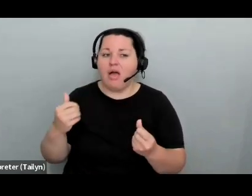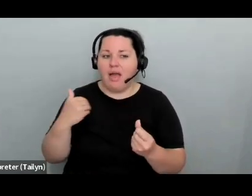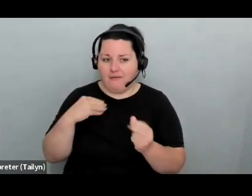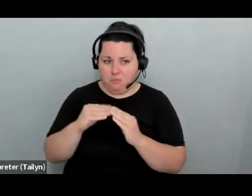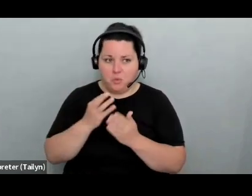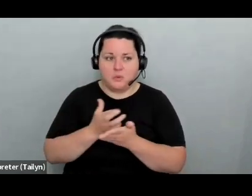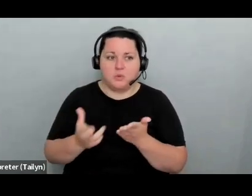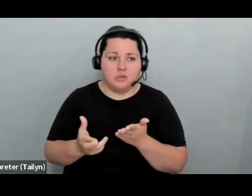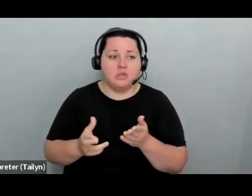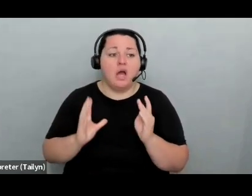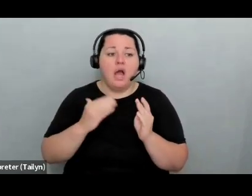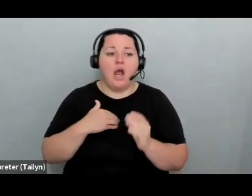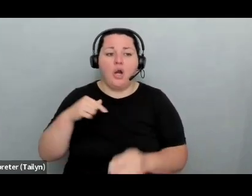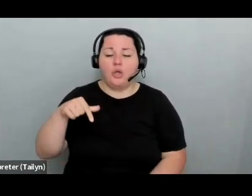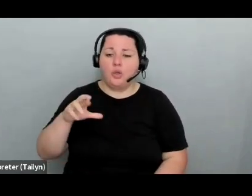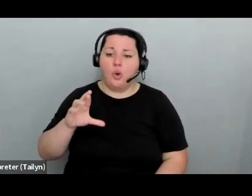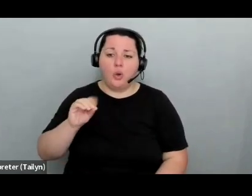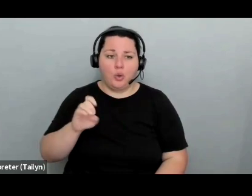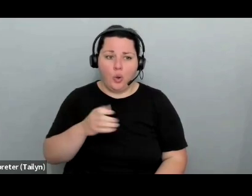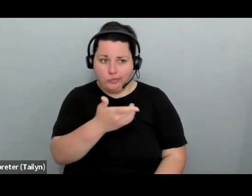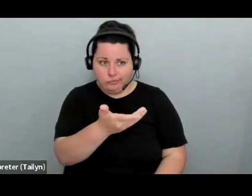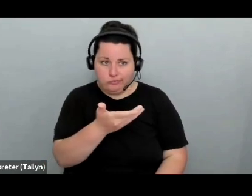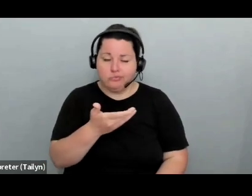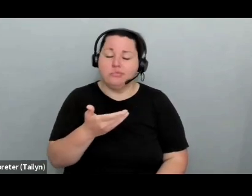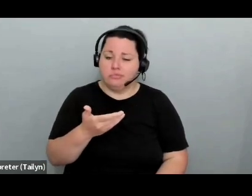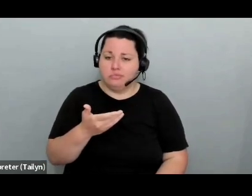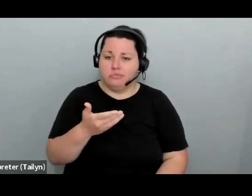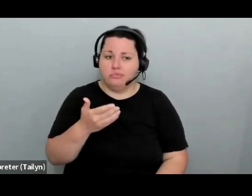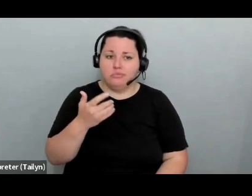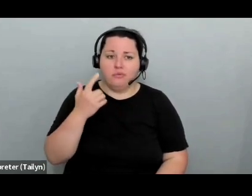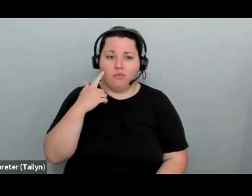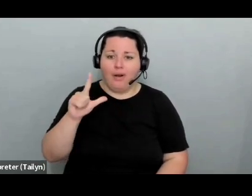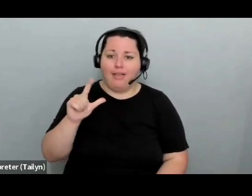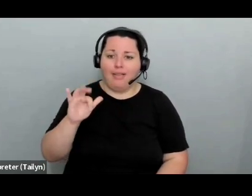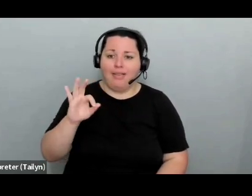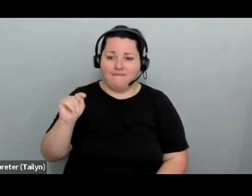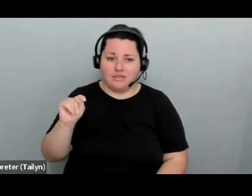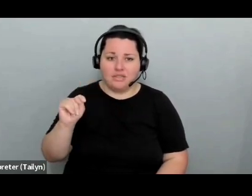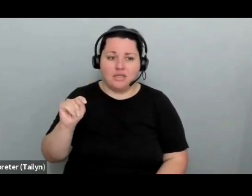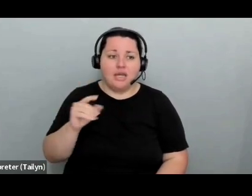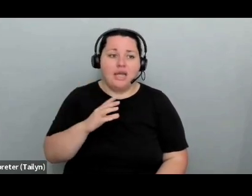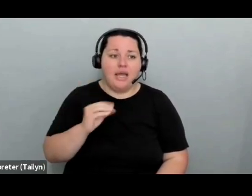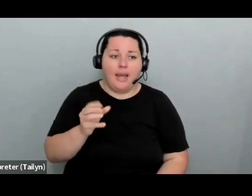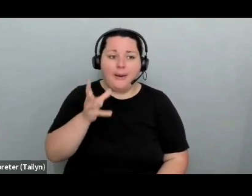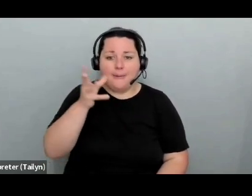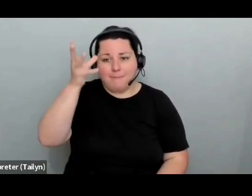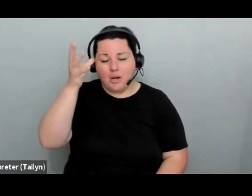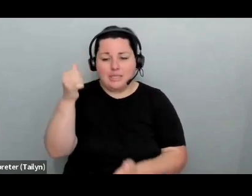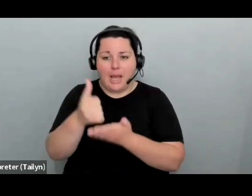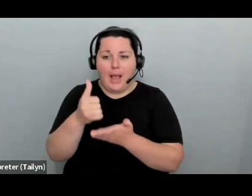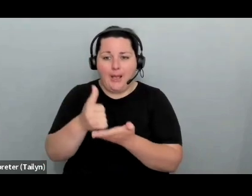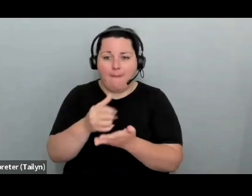resources here. Also, our QR code is here for LIFT and Parents Helping Parents. I am